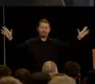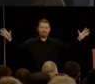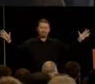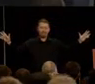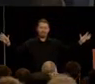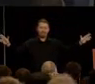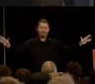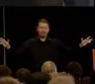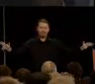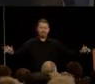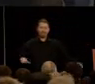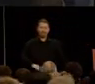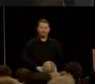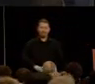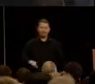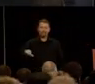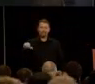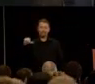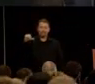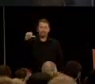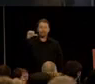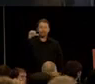light what so